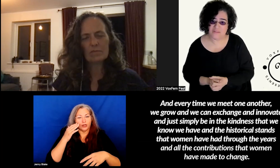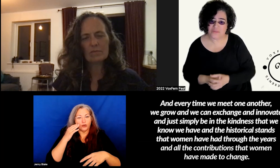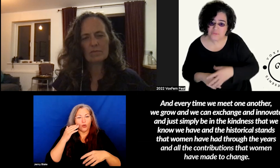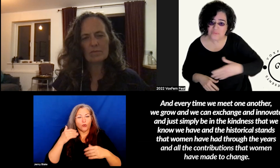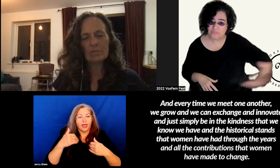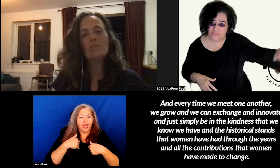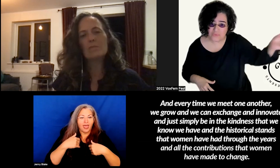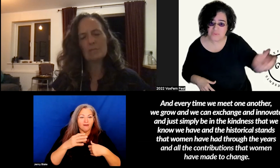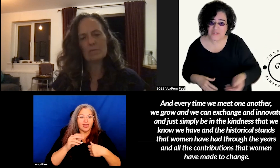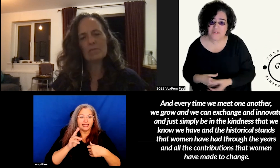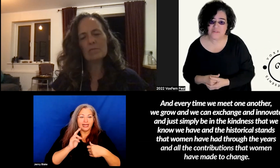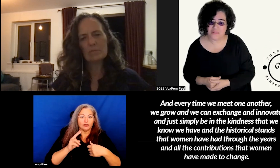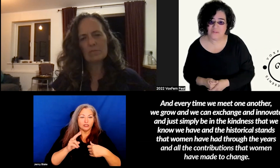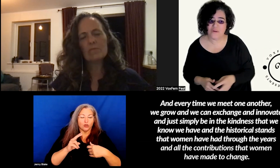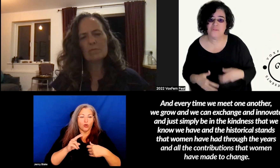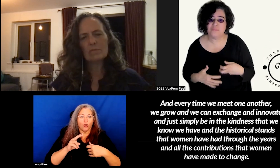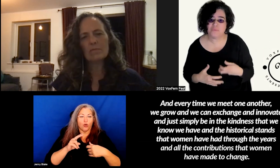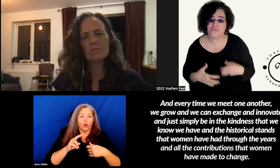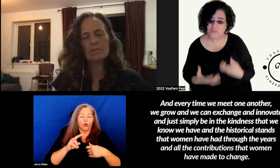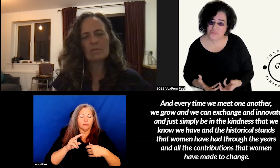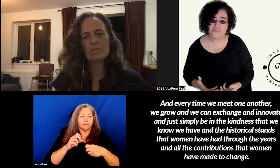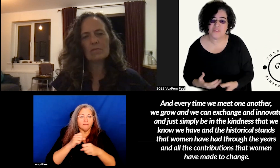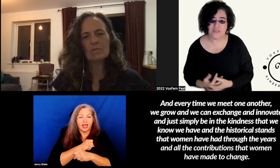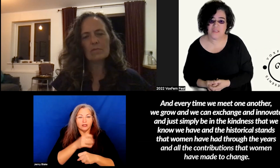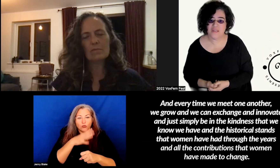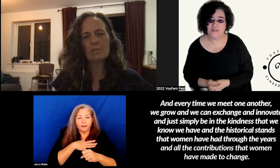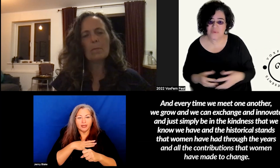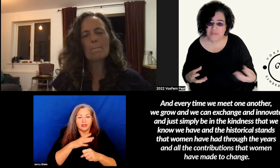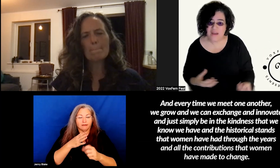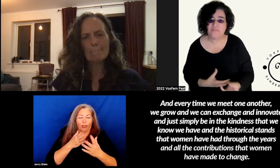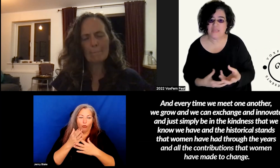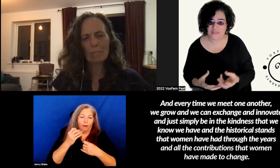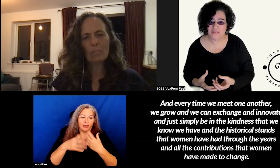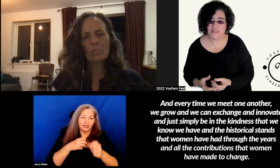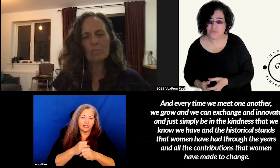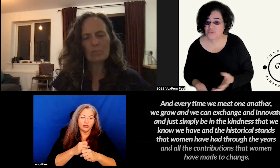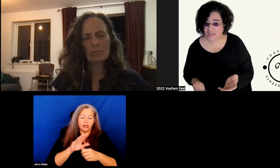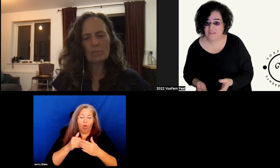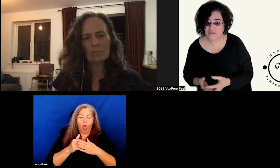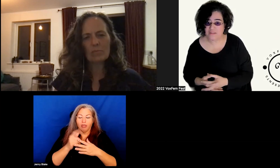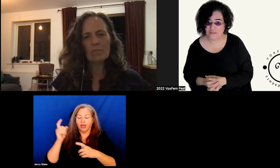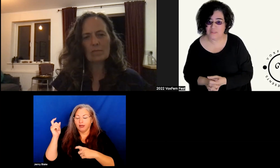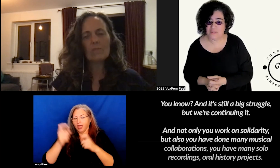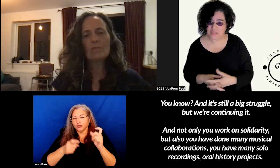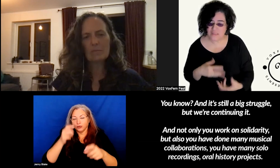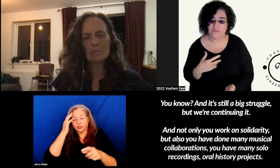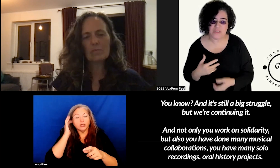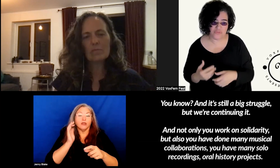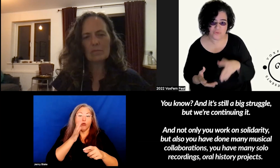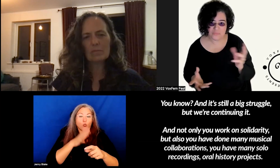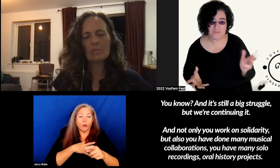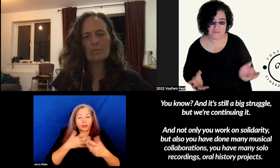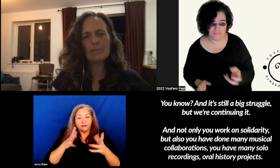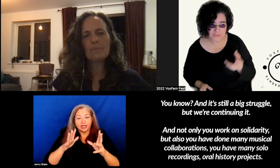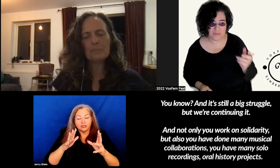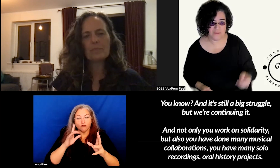had through the years and all the contributions that women have made to change, you know, and it's still a big